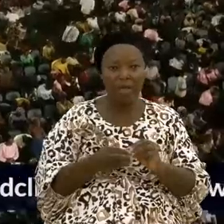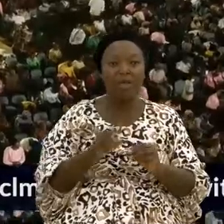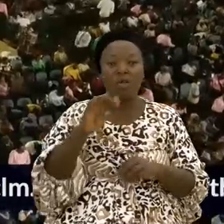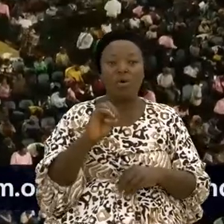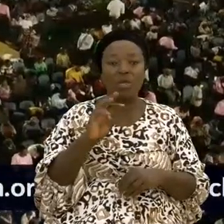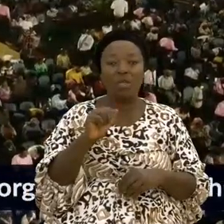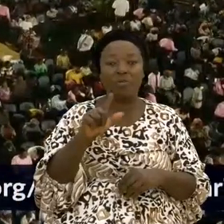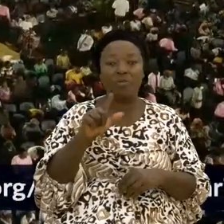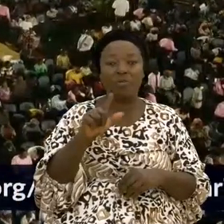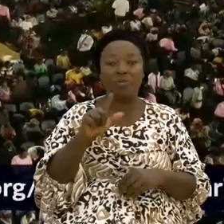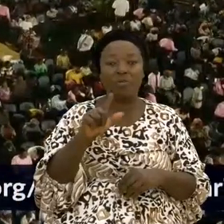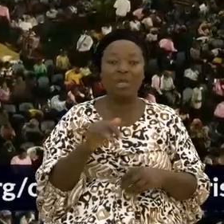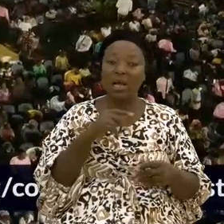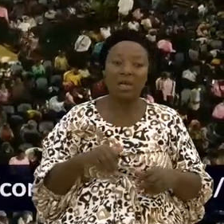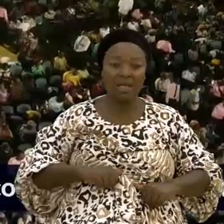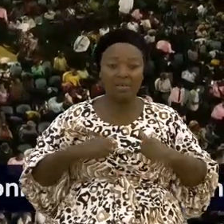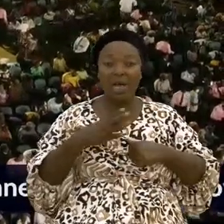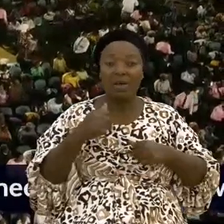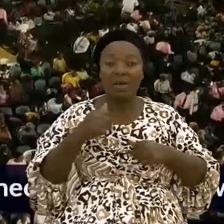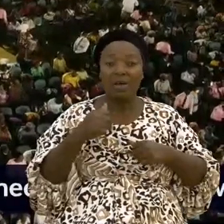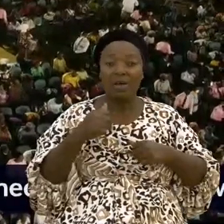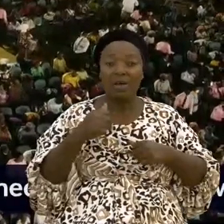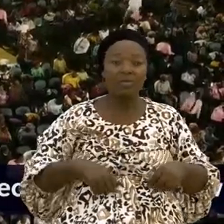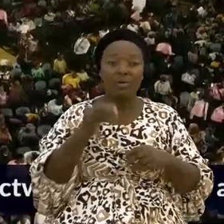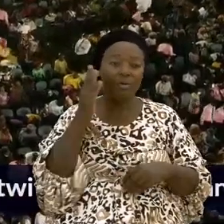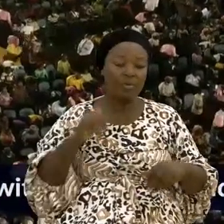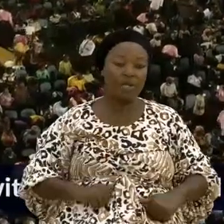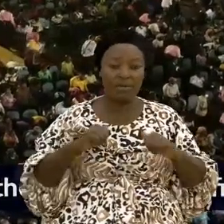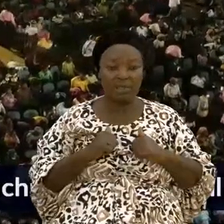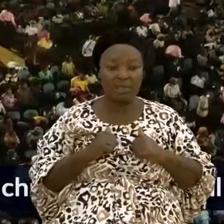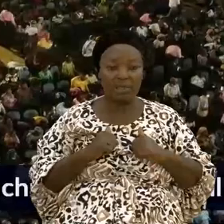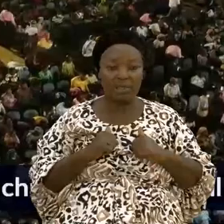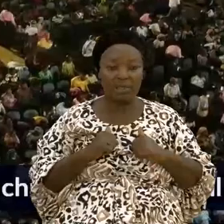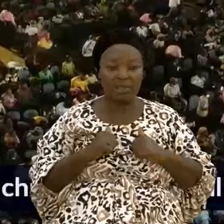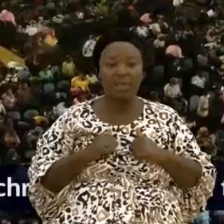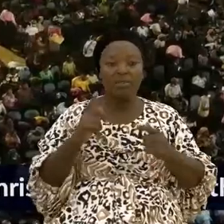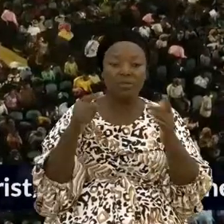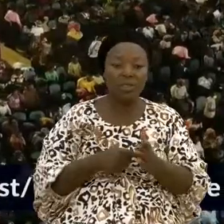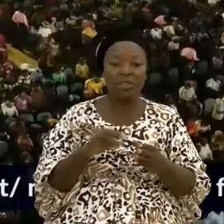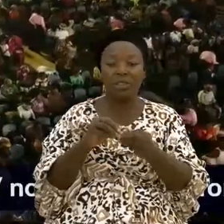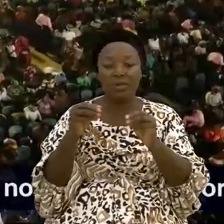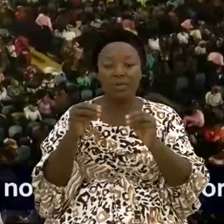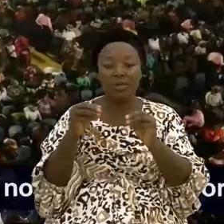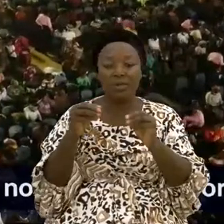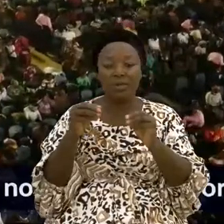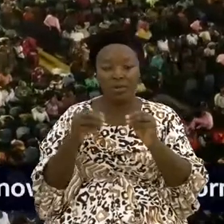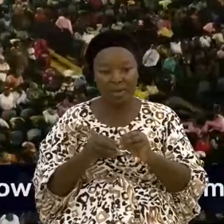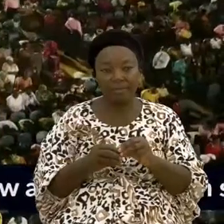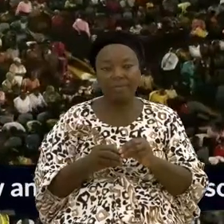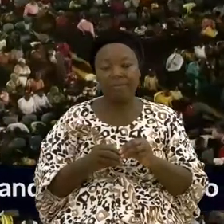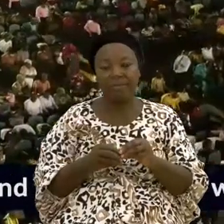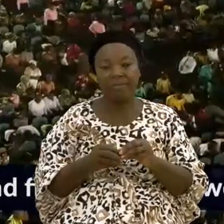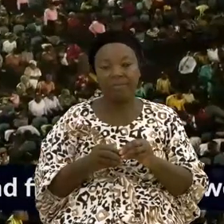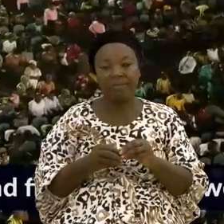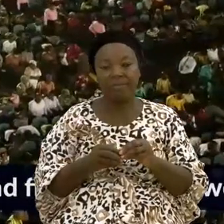email address, and even your residential address to this number. You can do that by SMS or by